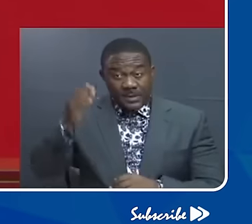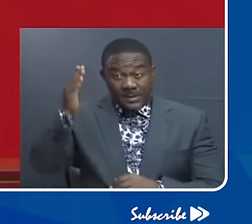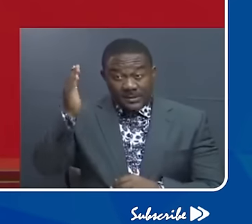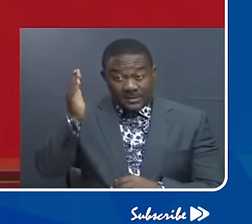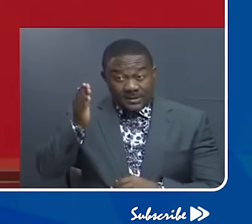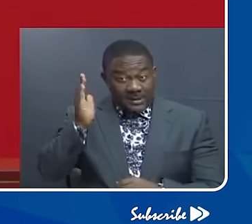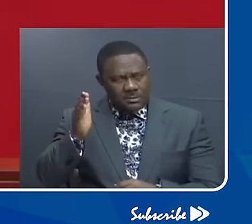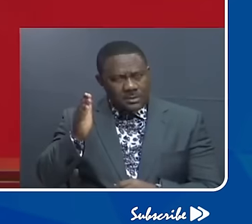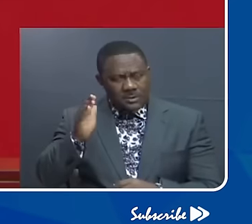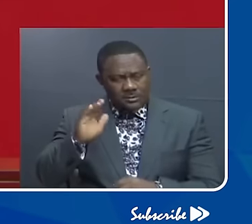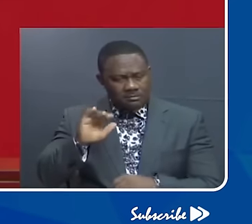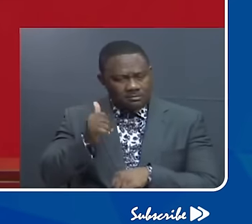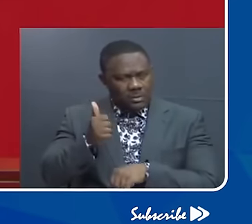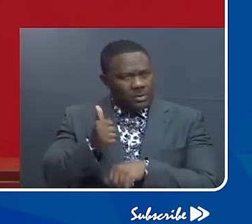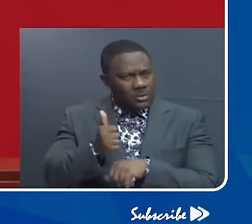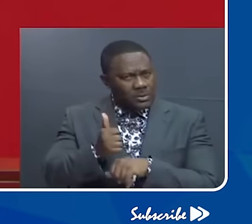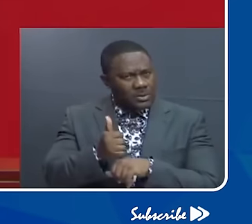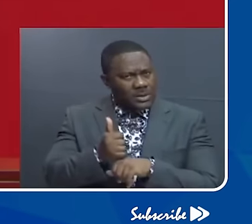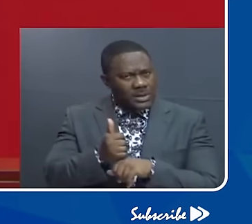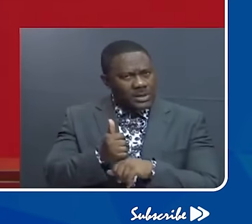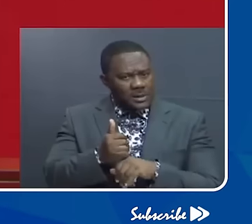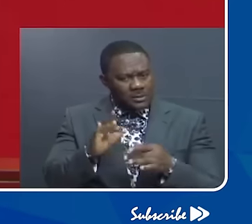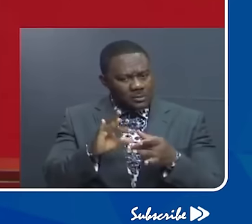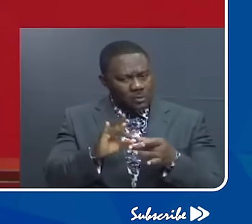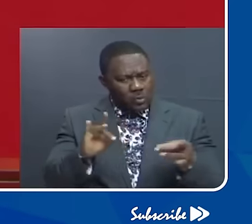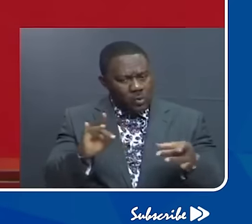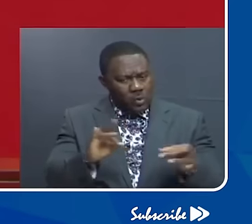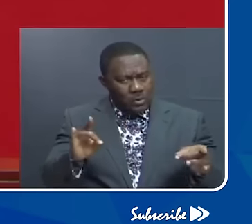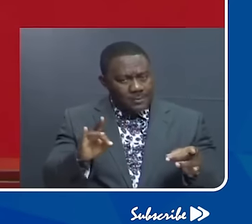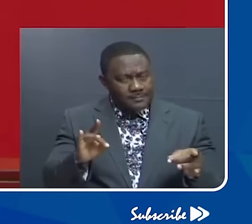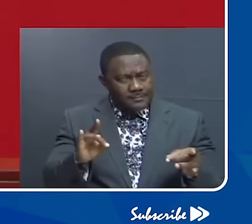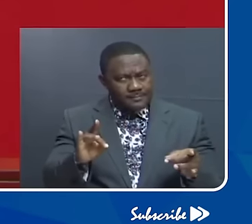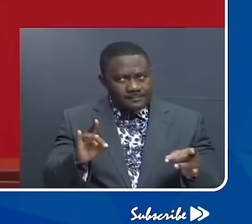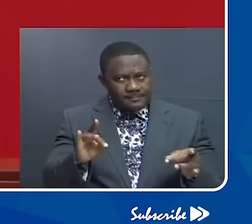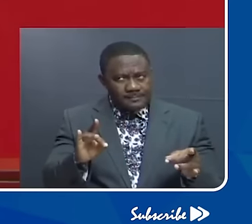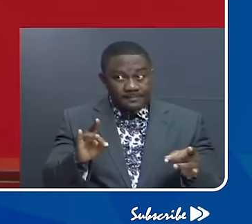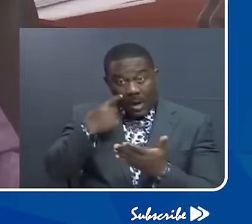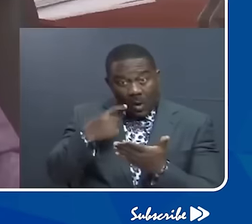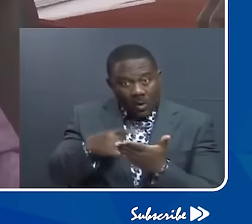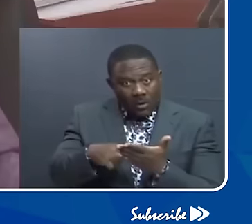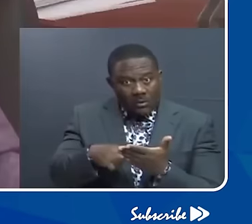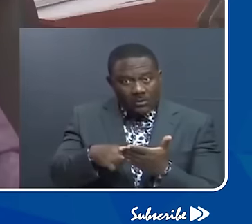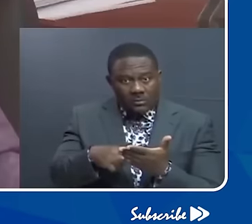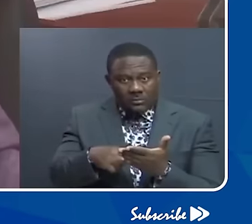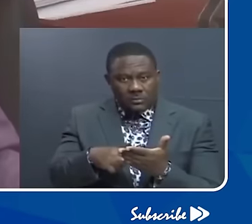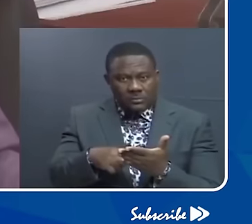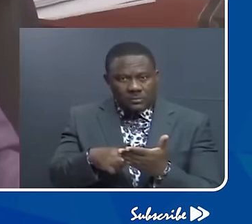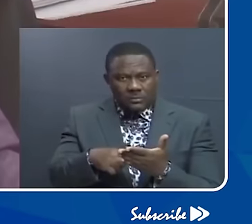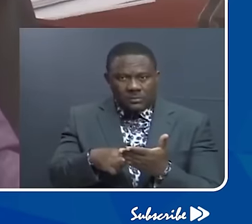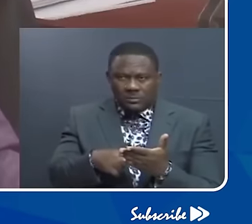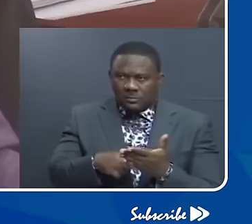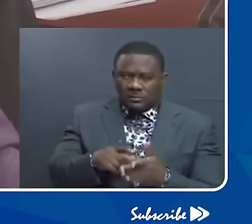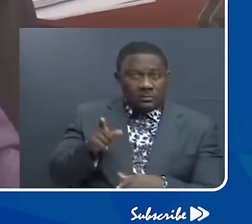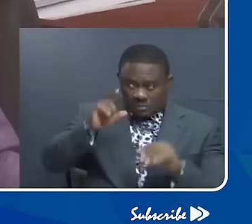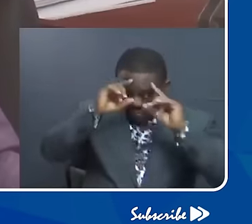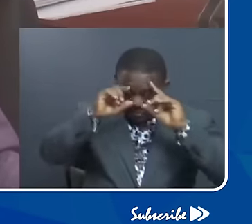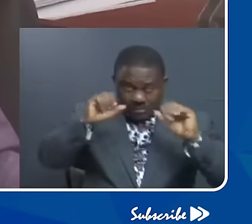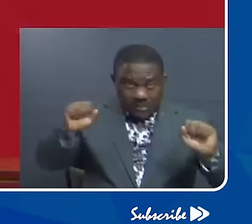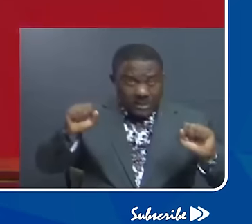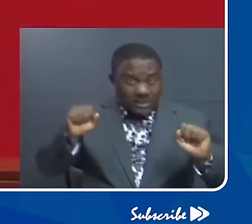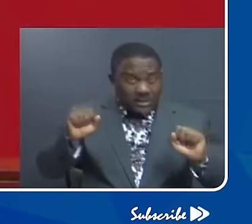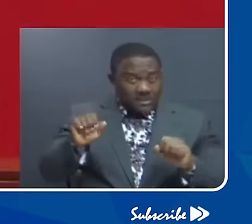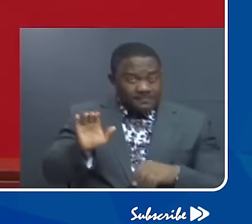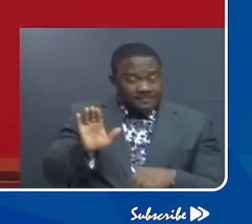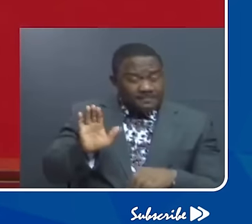appropriate context, it is crucial to acknowledge a disturbing pattern emerging from the President,